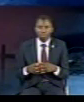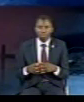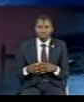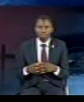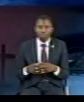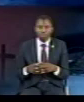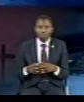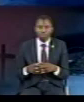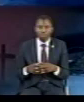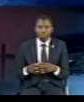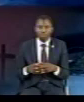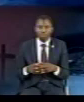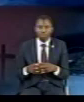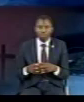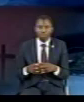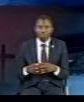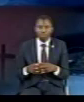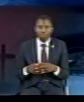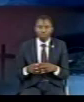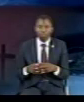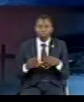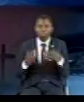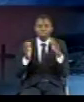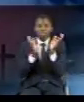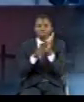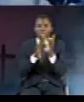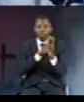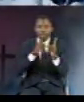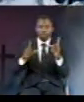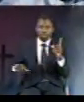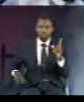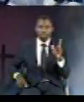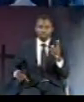his story. Praise the Lord.